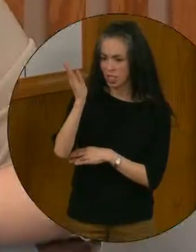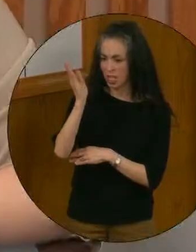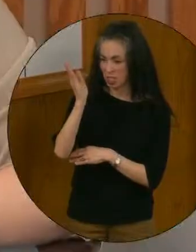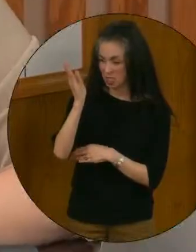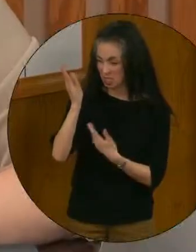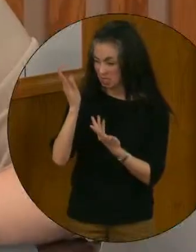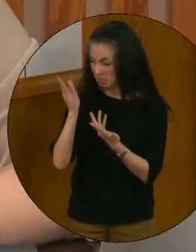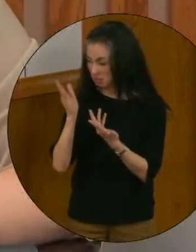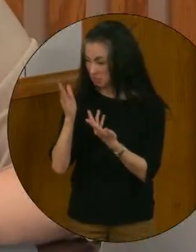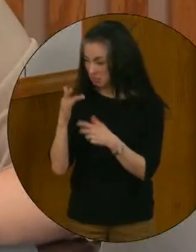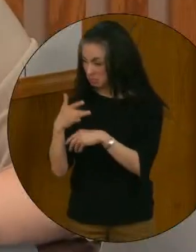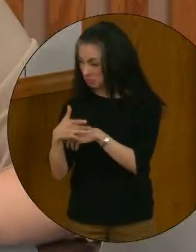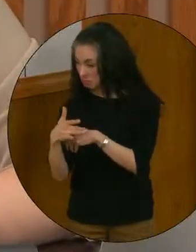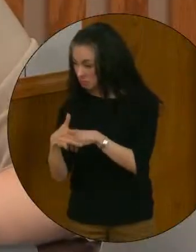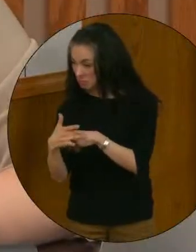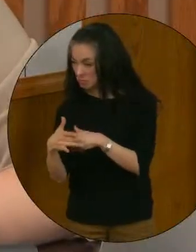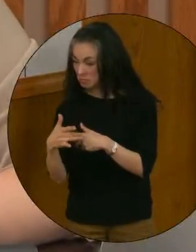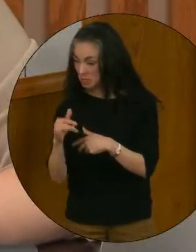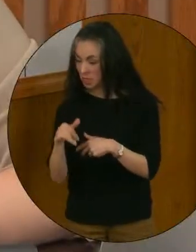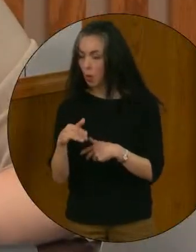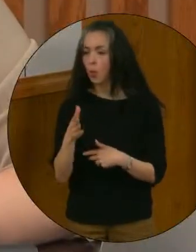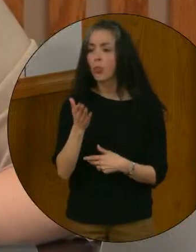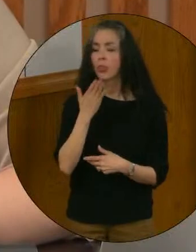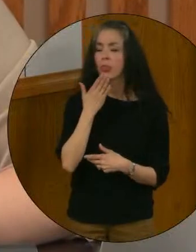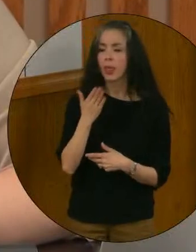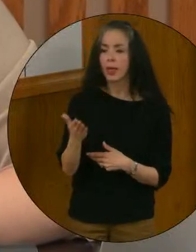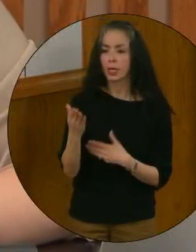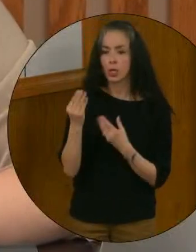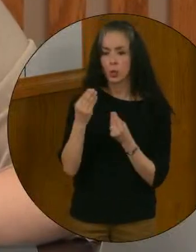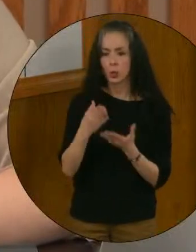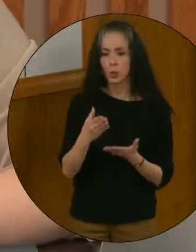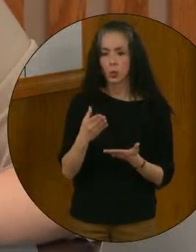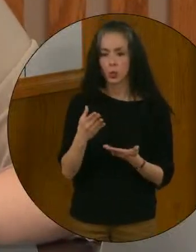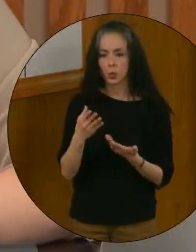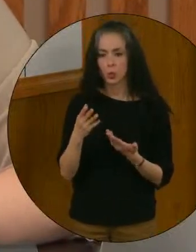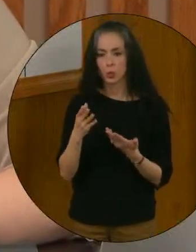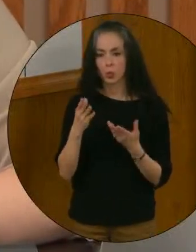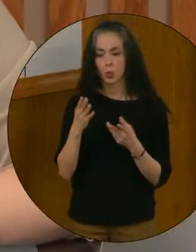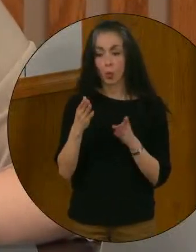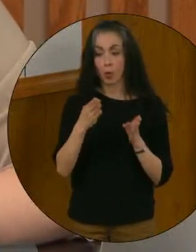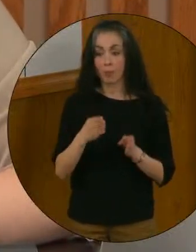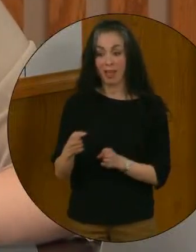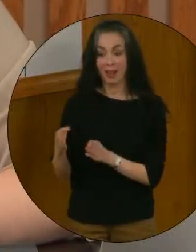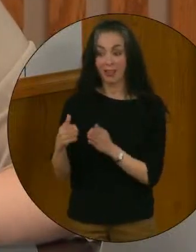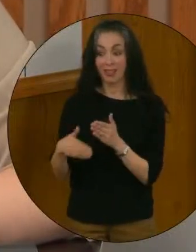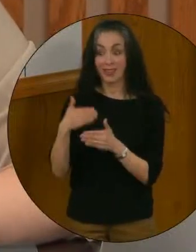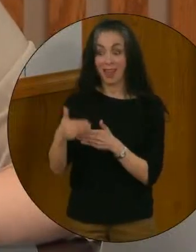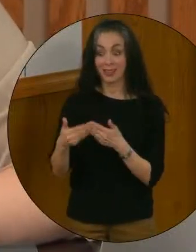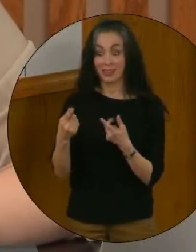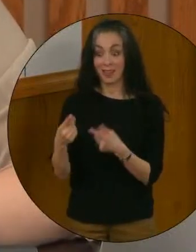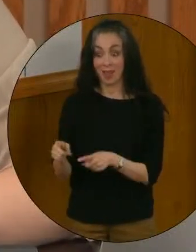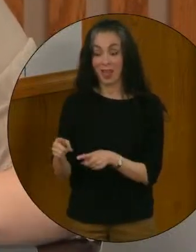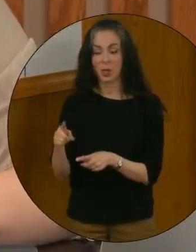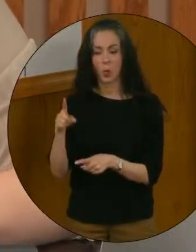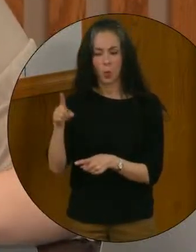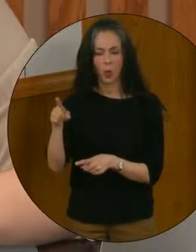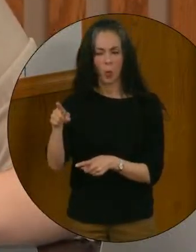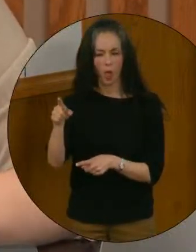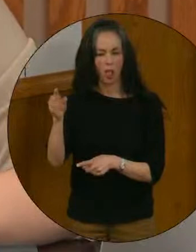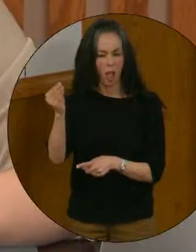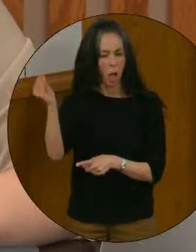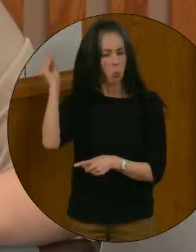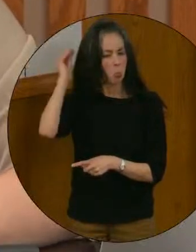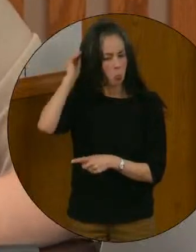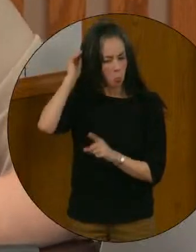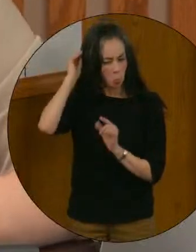That's a great suggestion. Thank you for that insight. Certainly when we're planning for the next event, we will take that into consideration